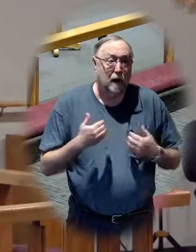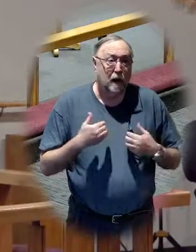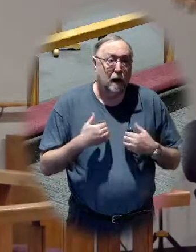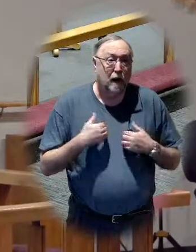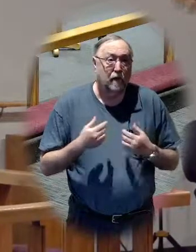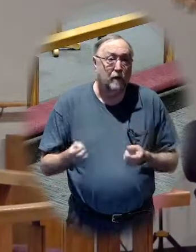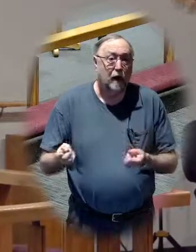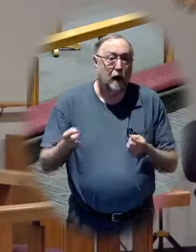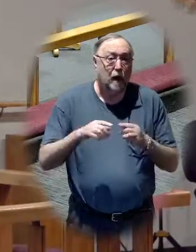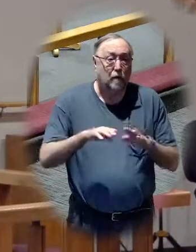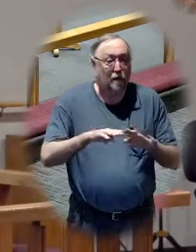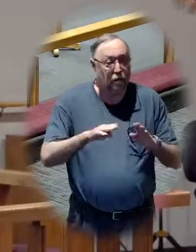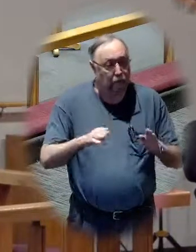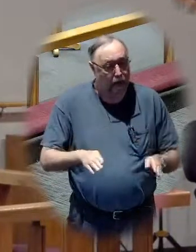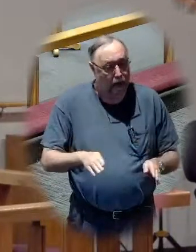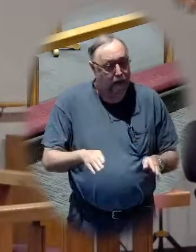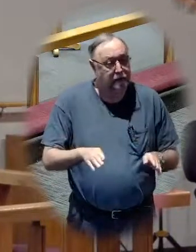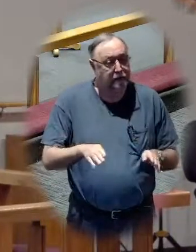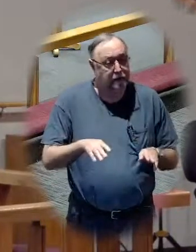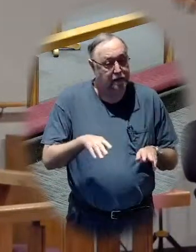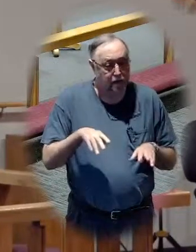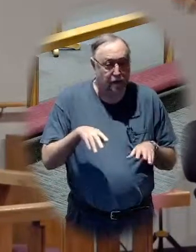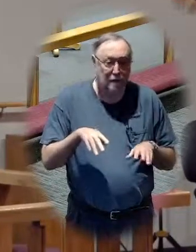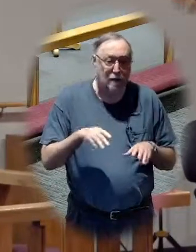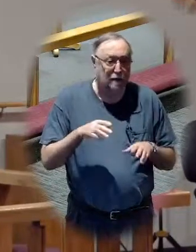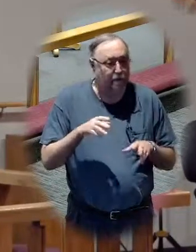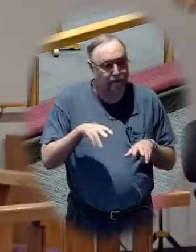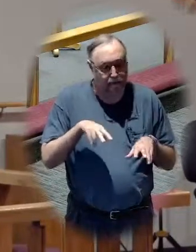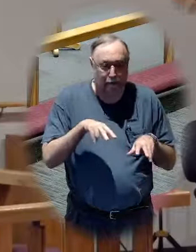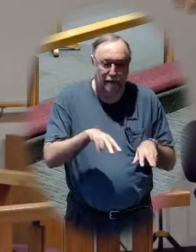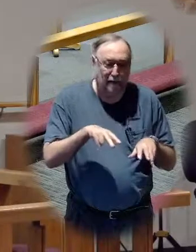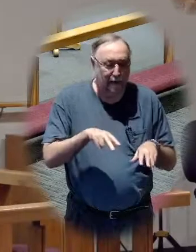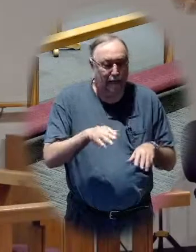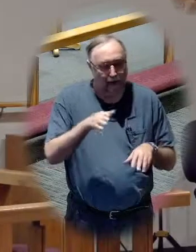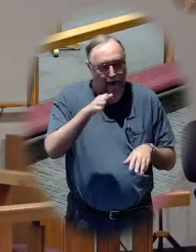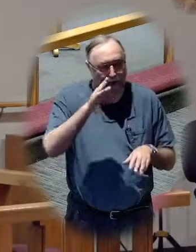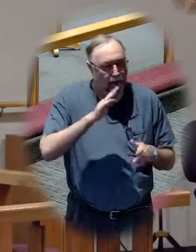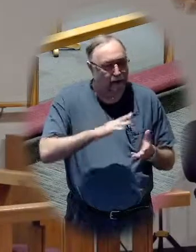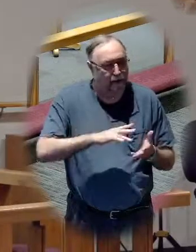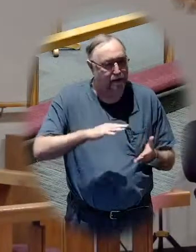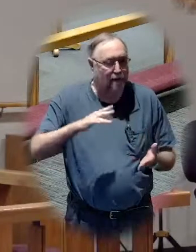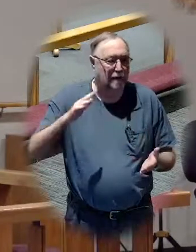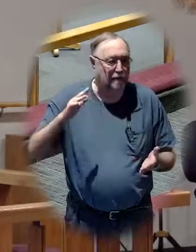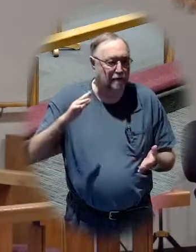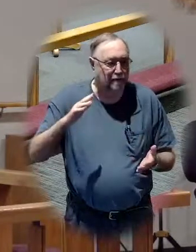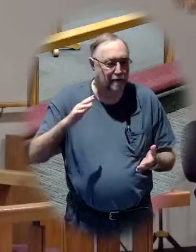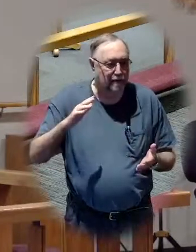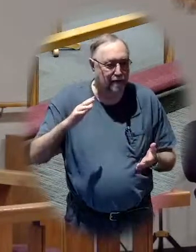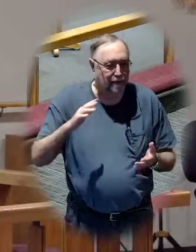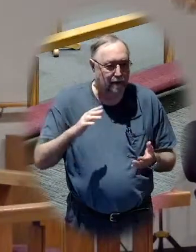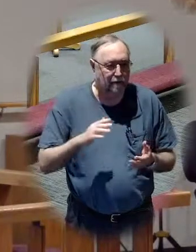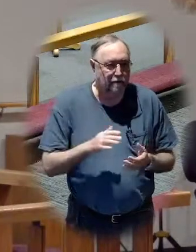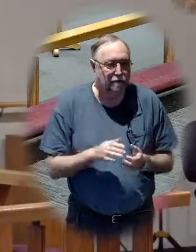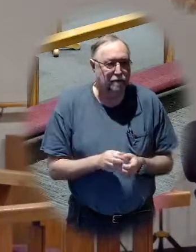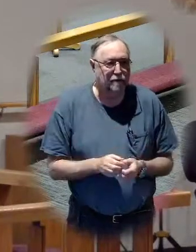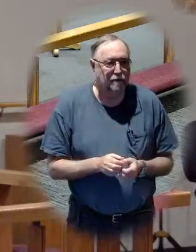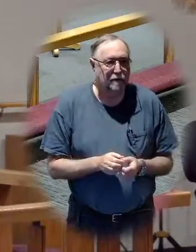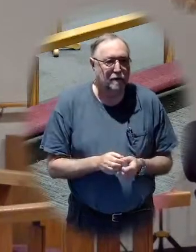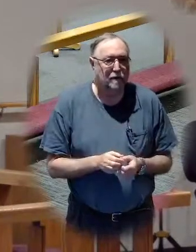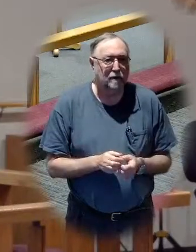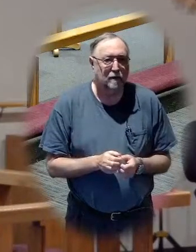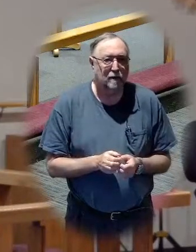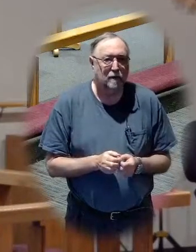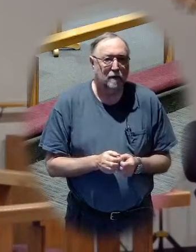manger and marvel and glory at marvel at God's glory that resides there in